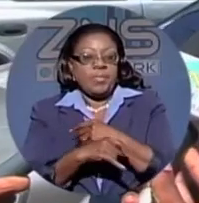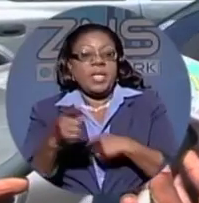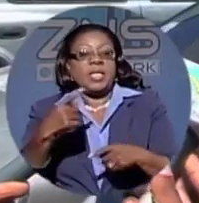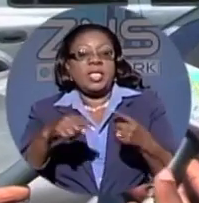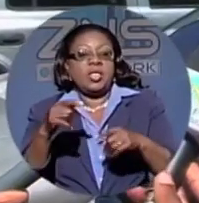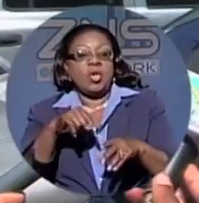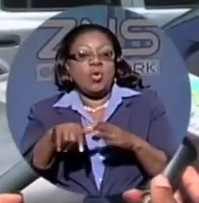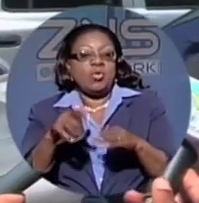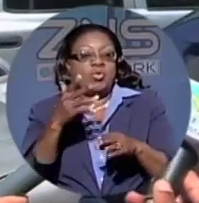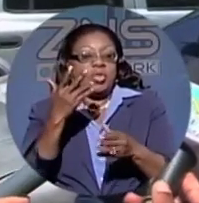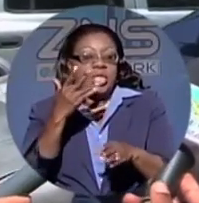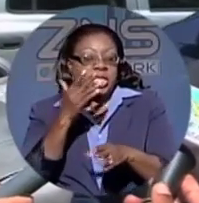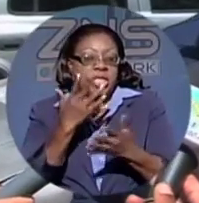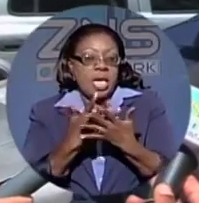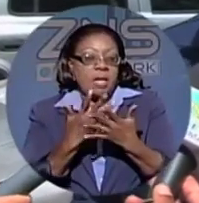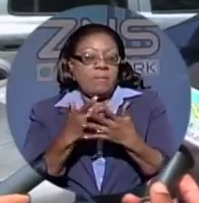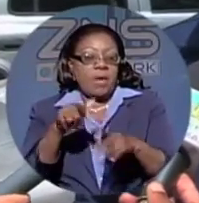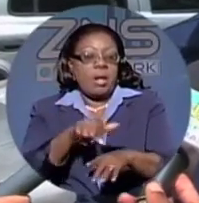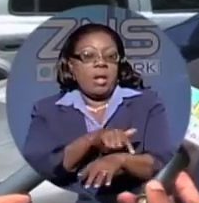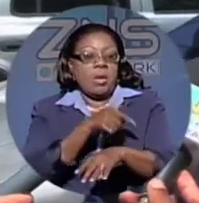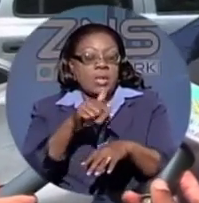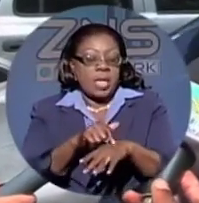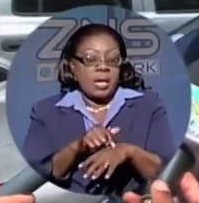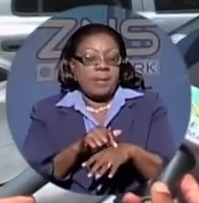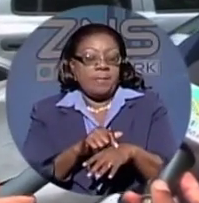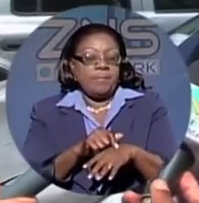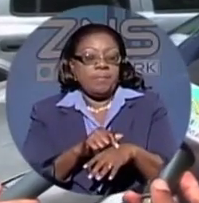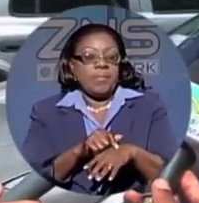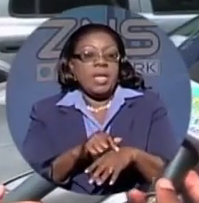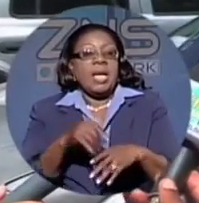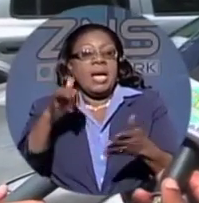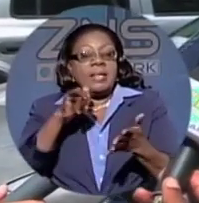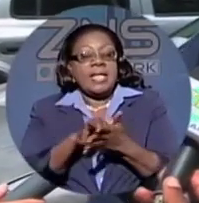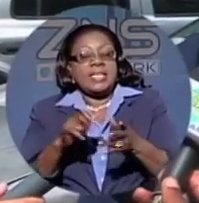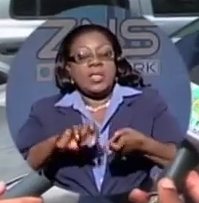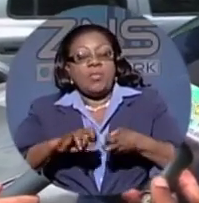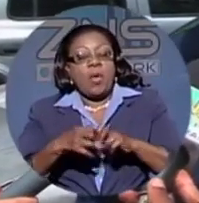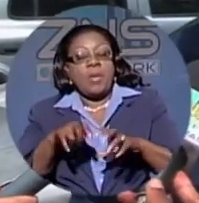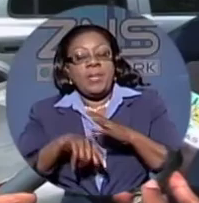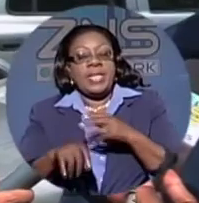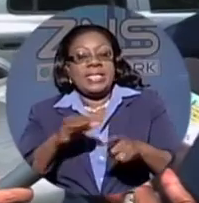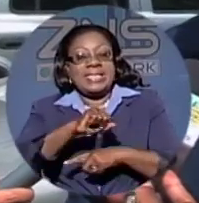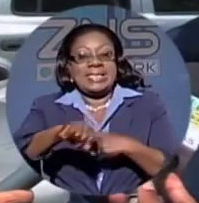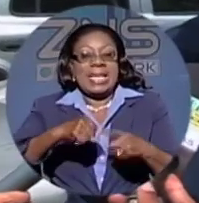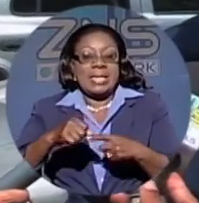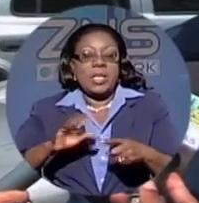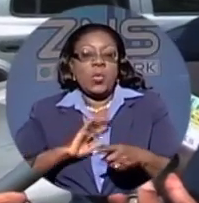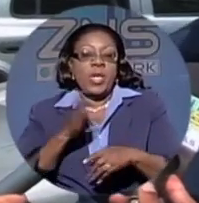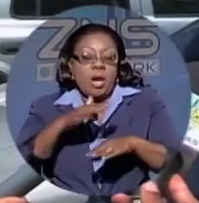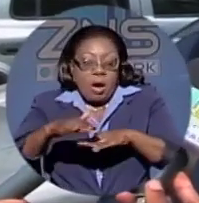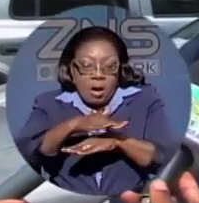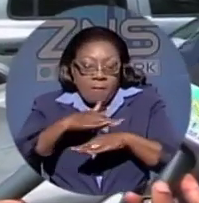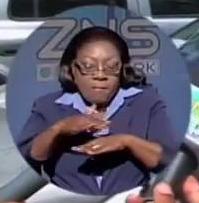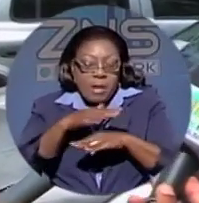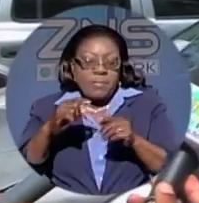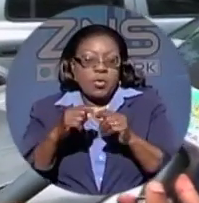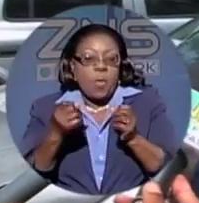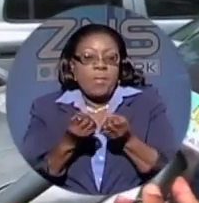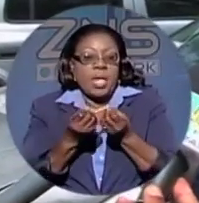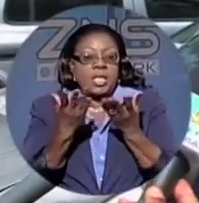extent of the law. They should not be condoned. And that's the problem in this society. We cover up too much. We are